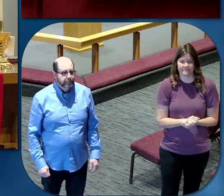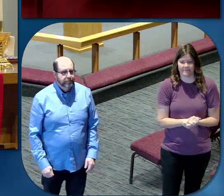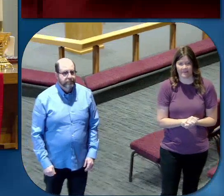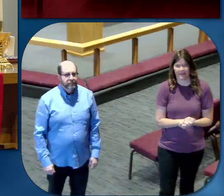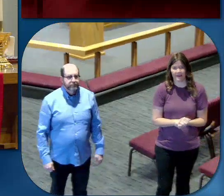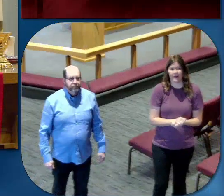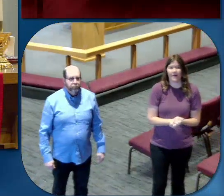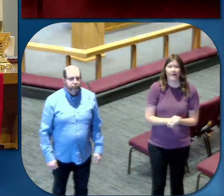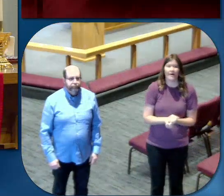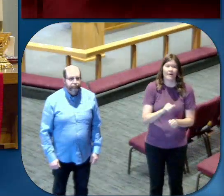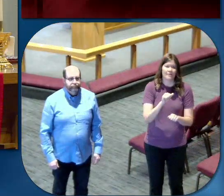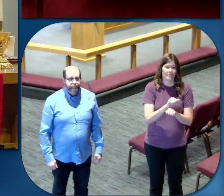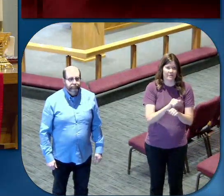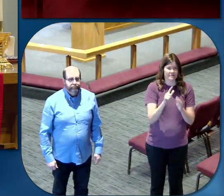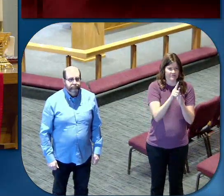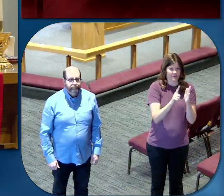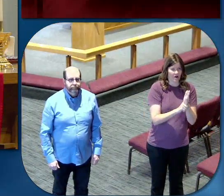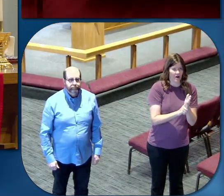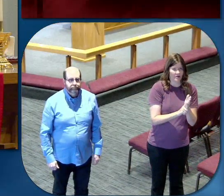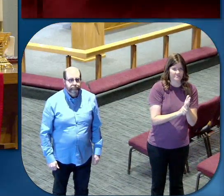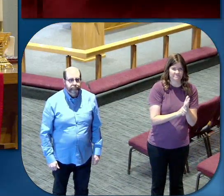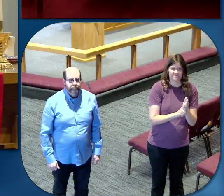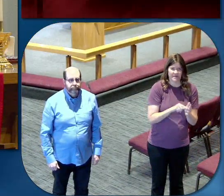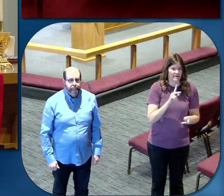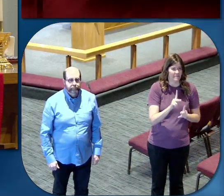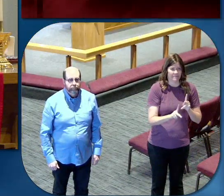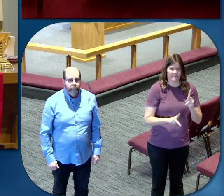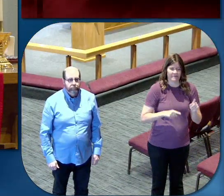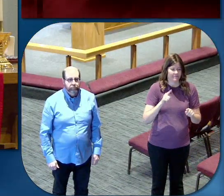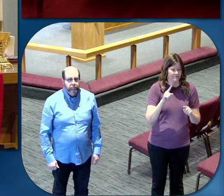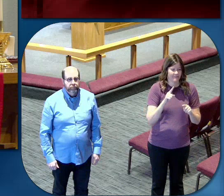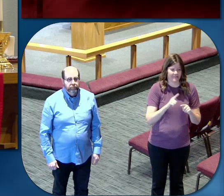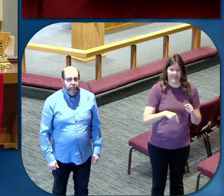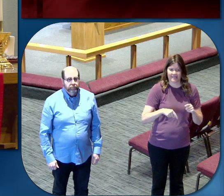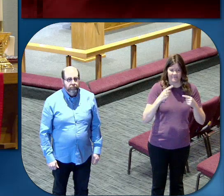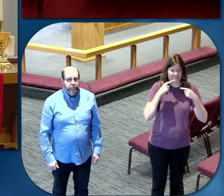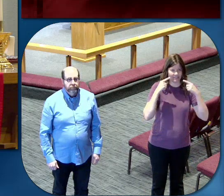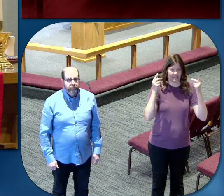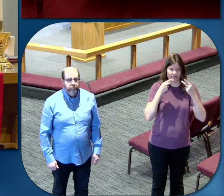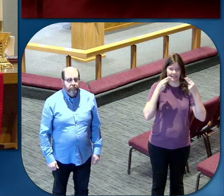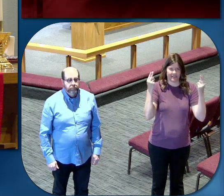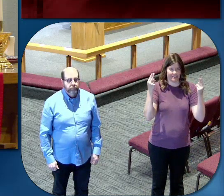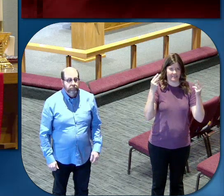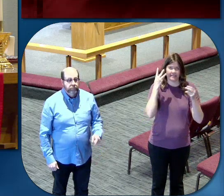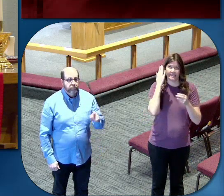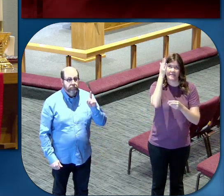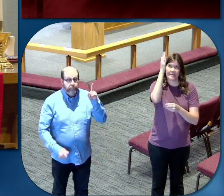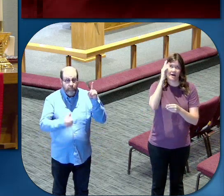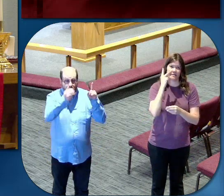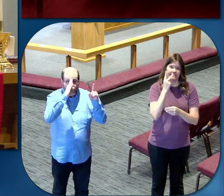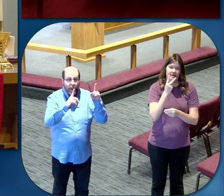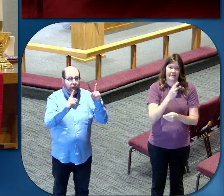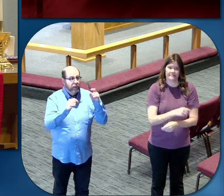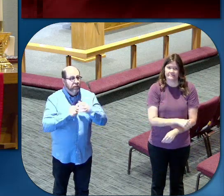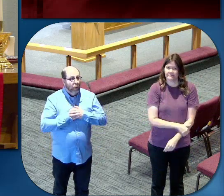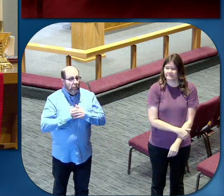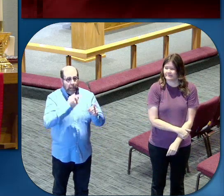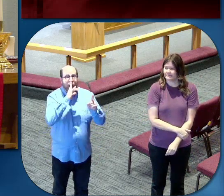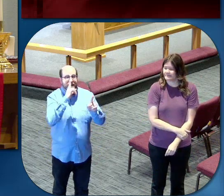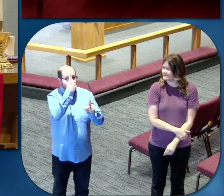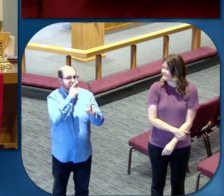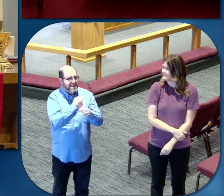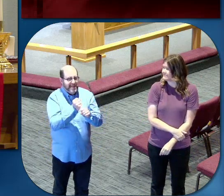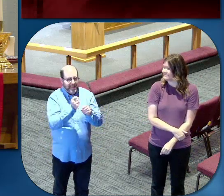Amen. By the works of the law, no human being will be justified in God's sight. God is the